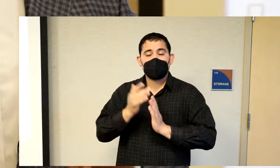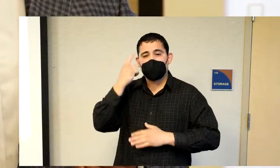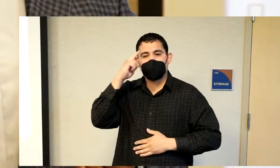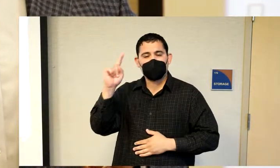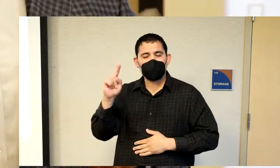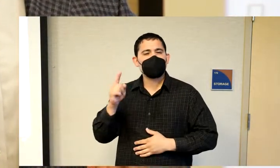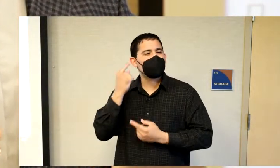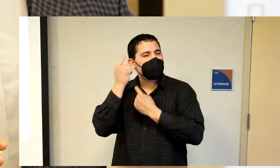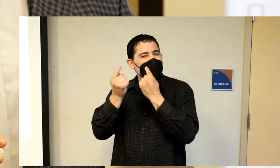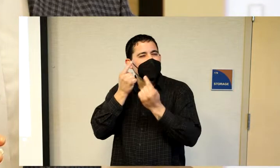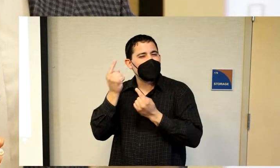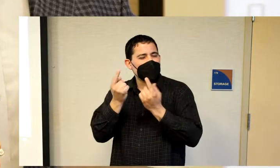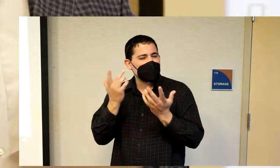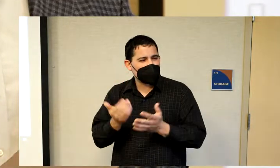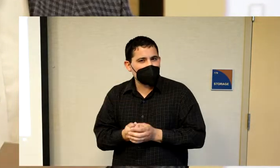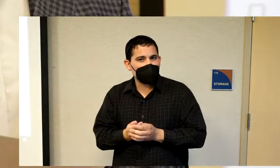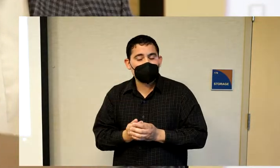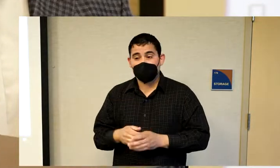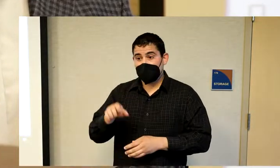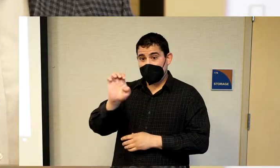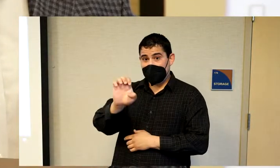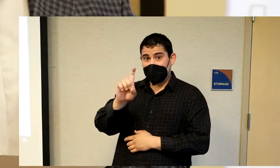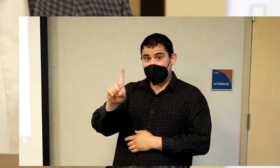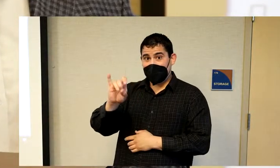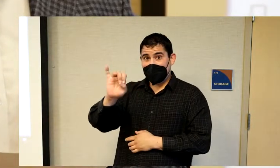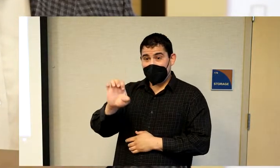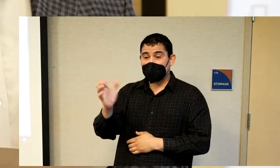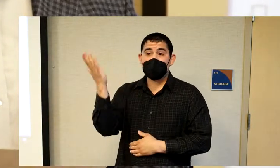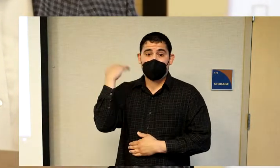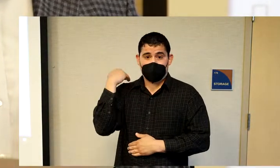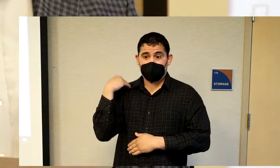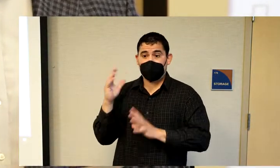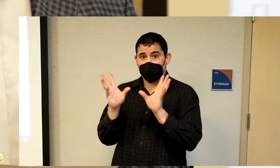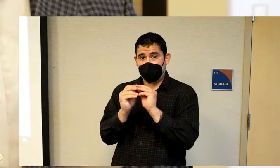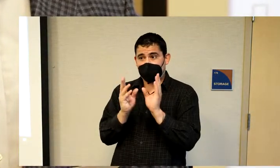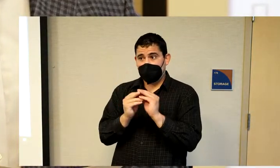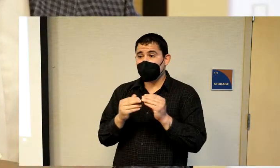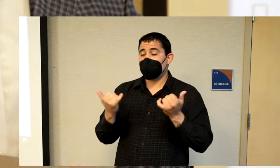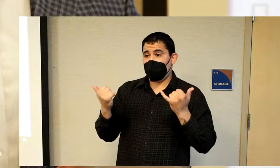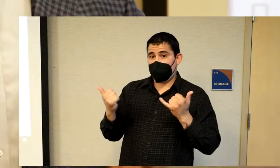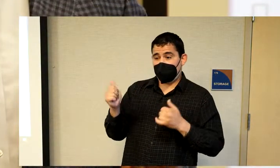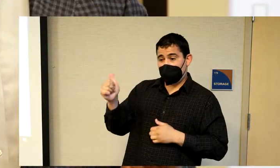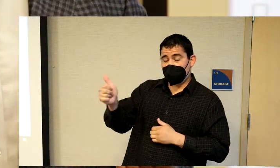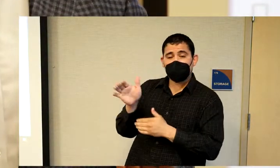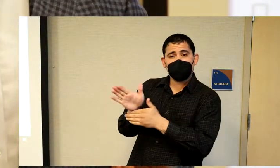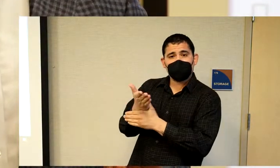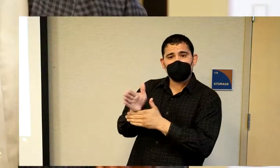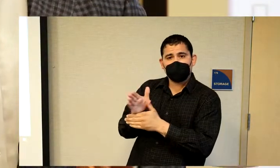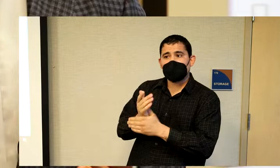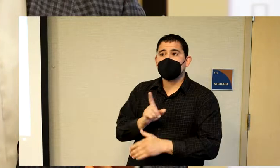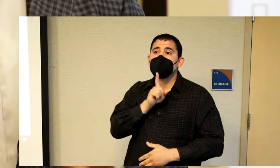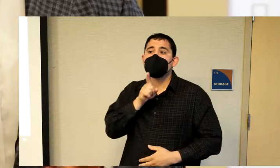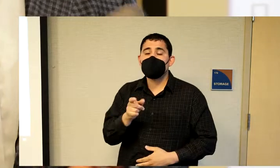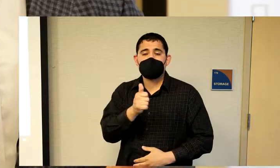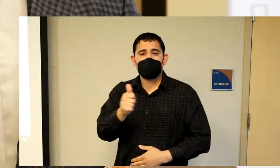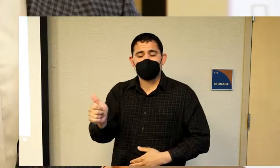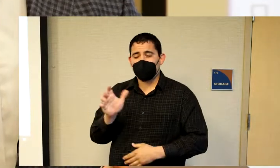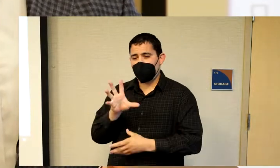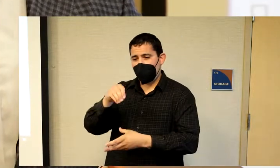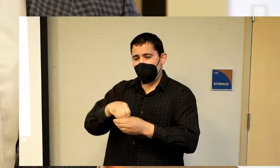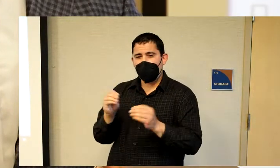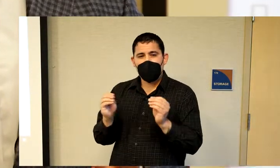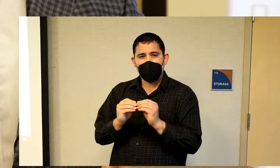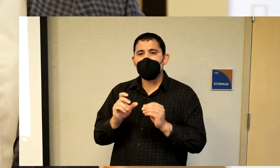today, I know that Eddie went through them with you last time, but I would ask you to consider this, because this is really when you get into more of the